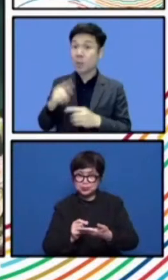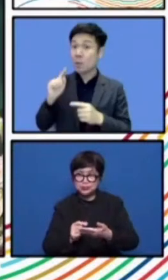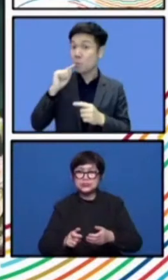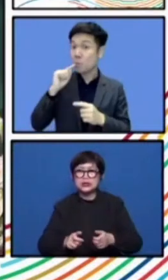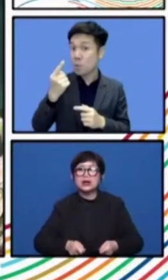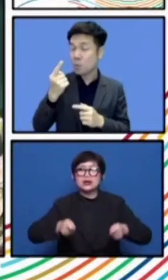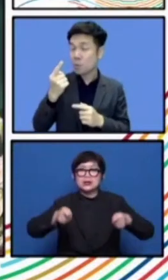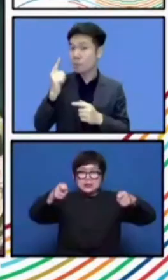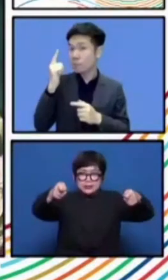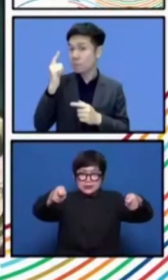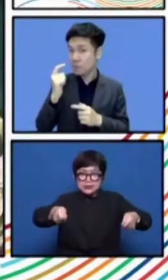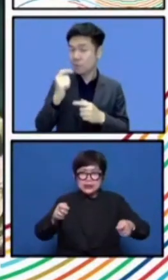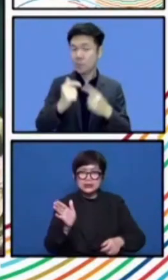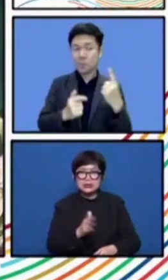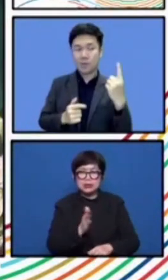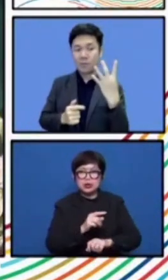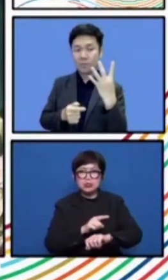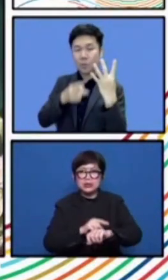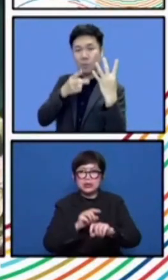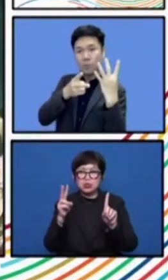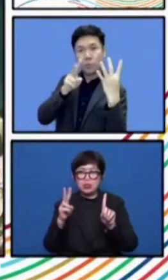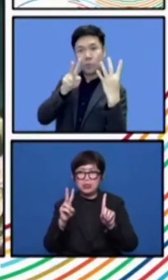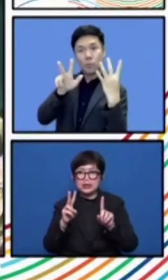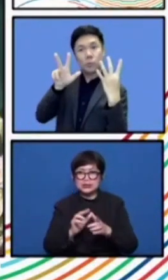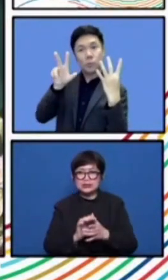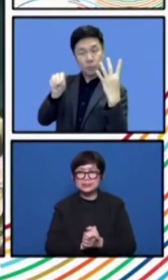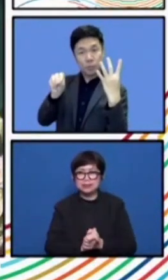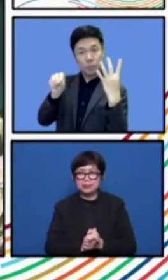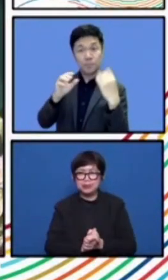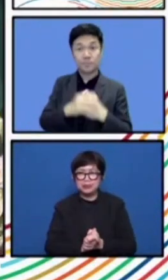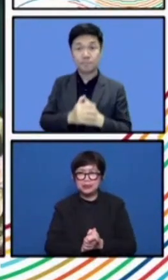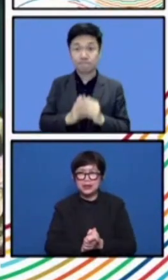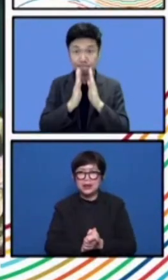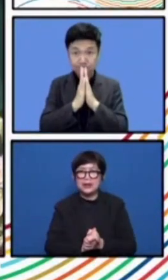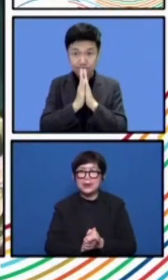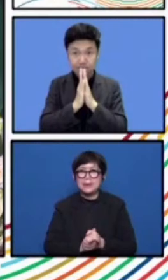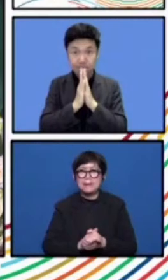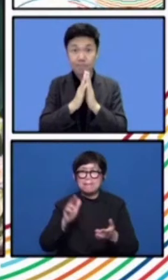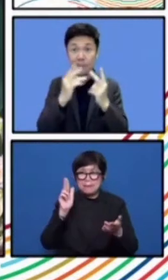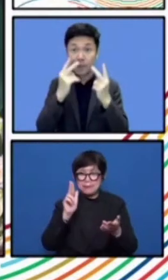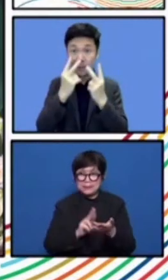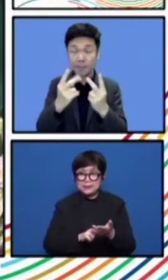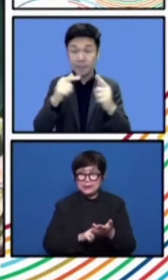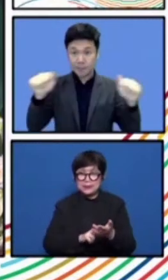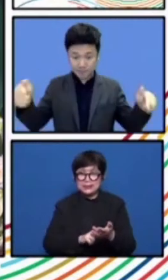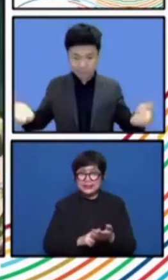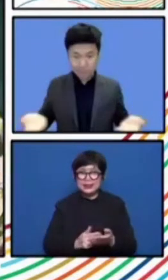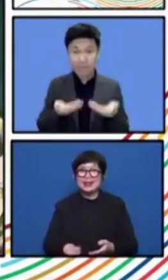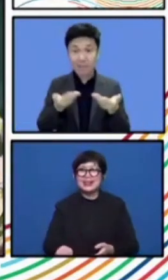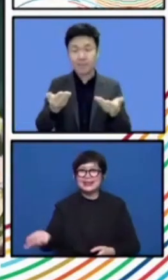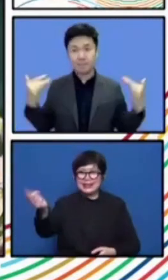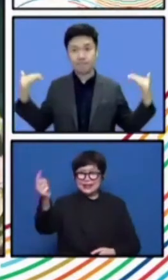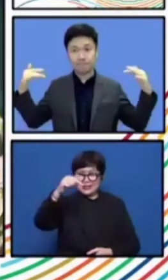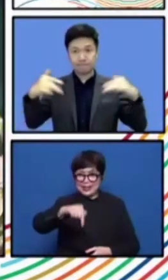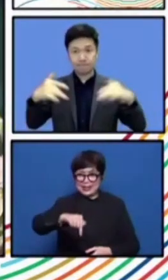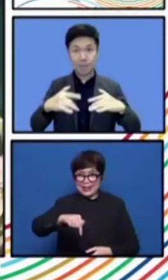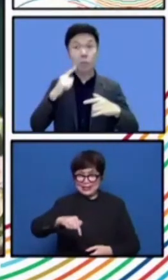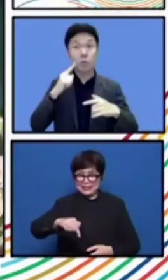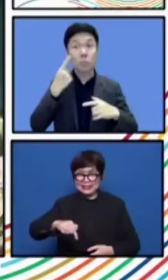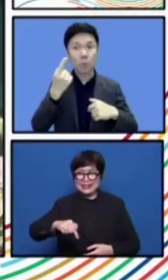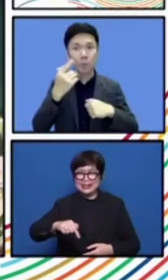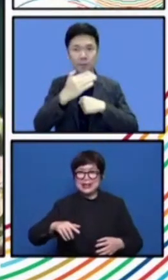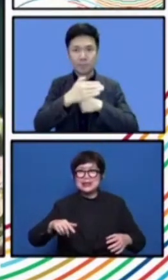tomorrow and please make sure you return to the meeting in the same plenary room on time thank you madam chair thank